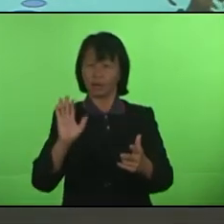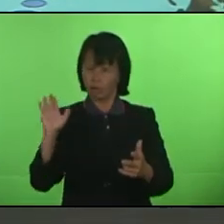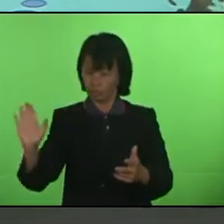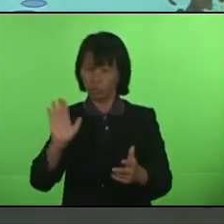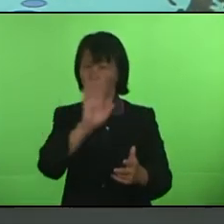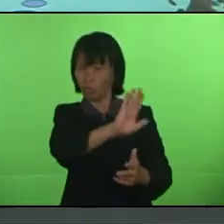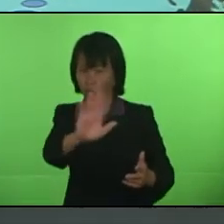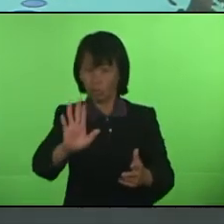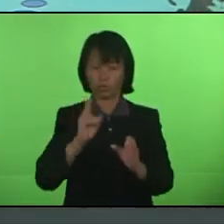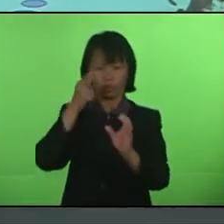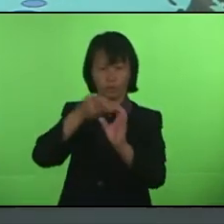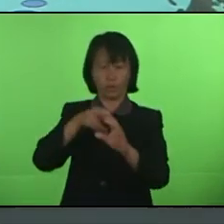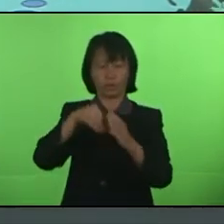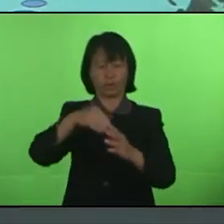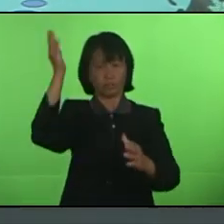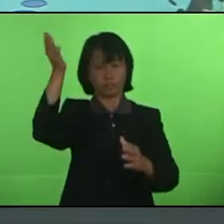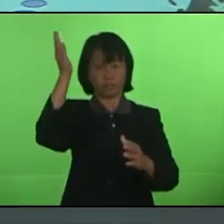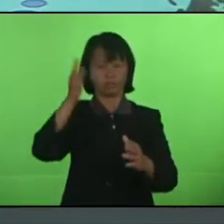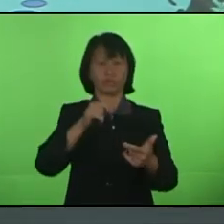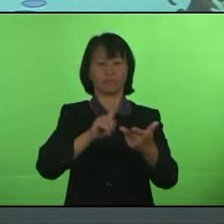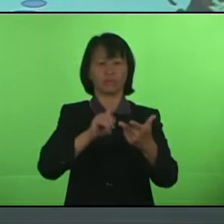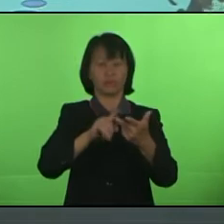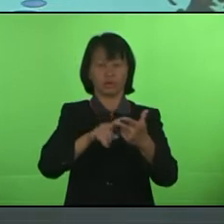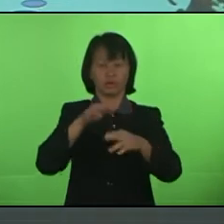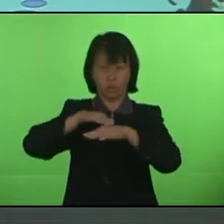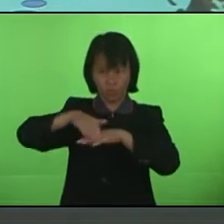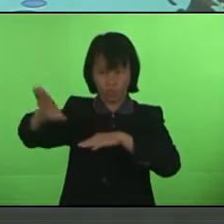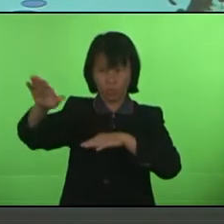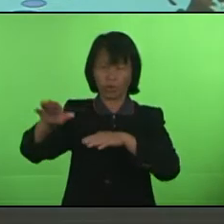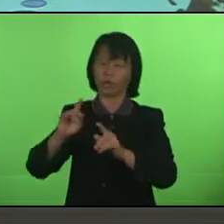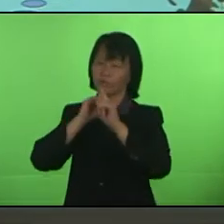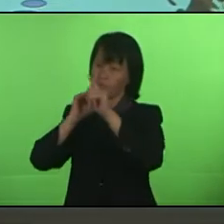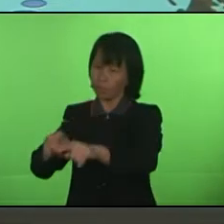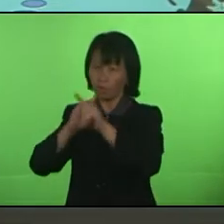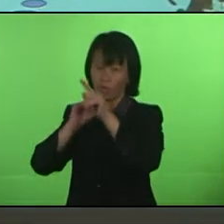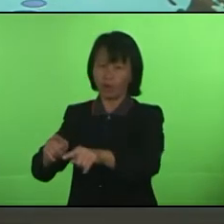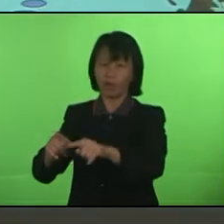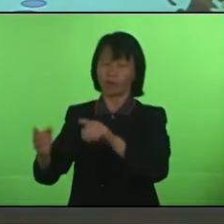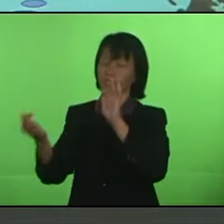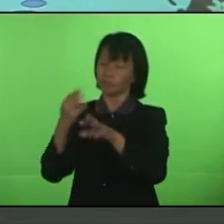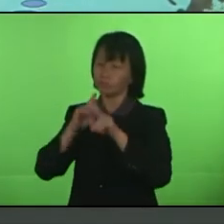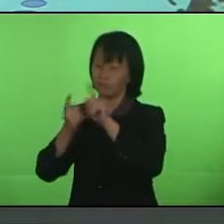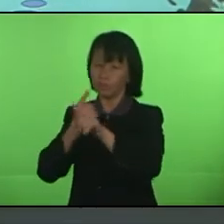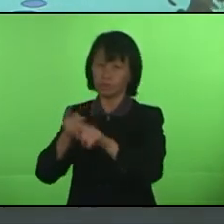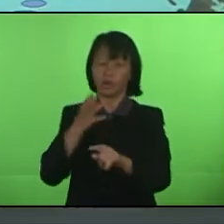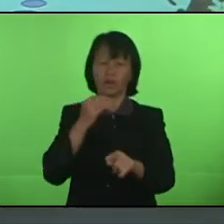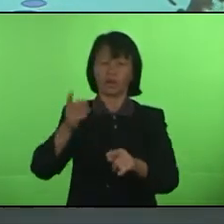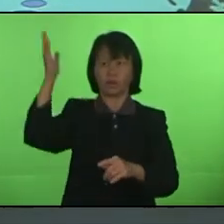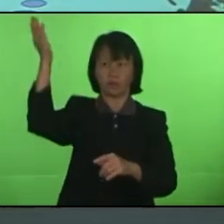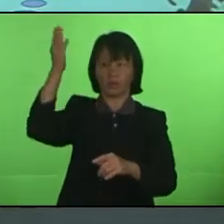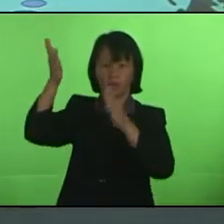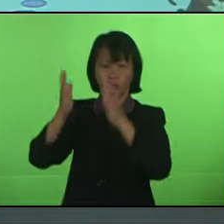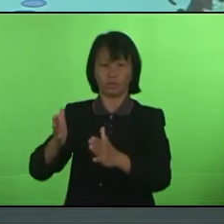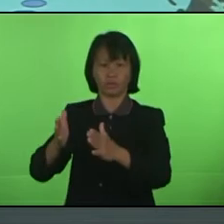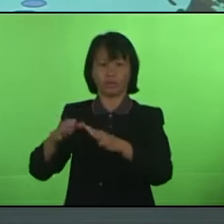the tutorial discussions, when you post messages or feedback given, and the tutor has